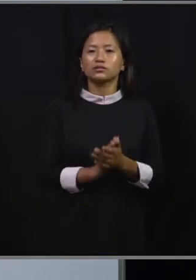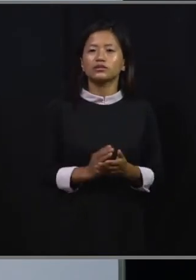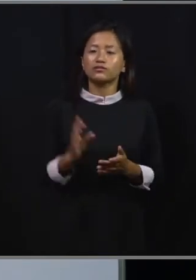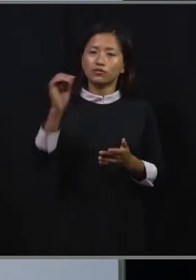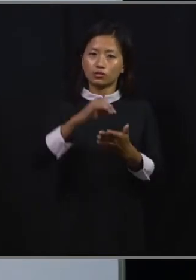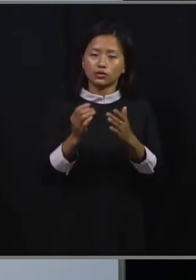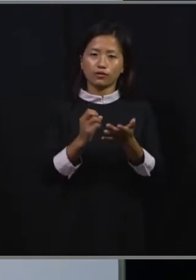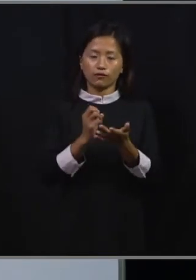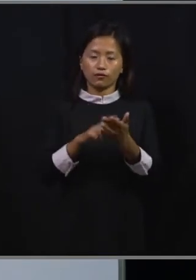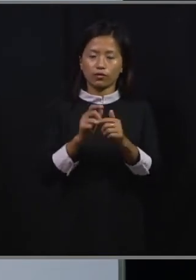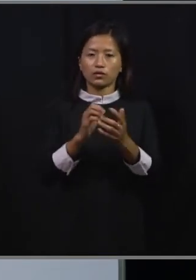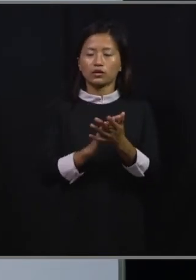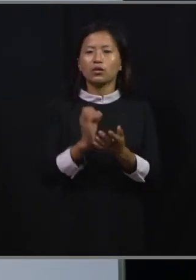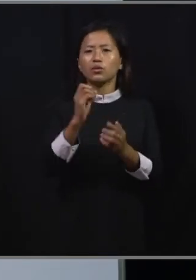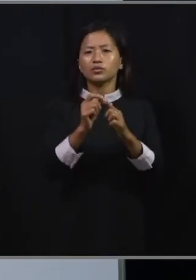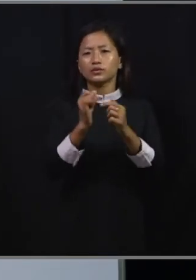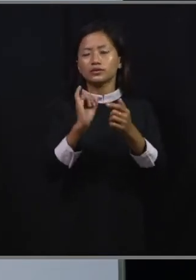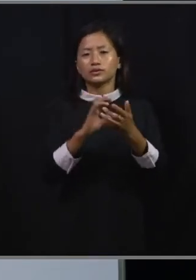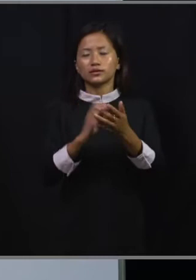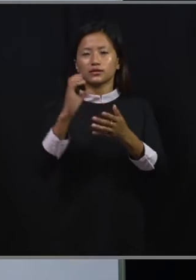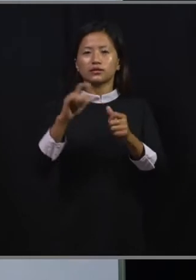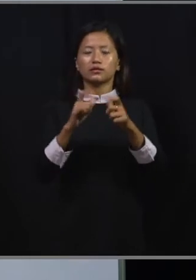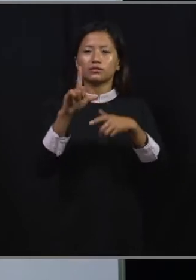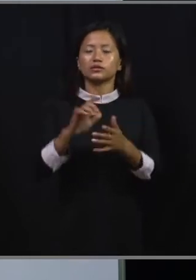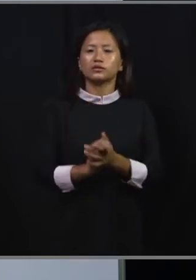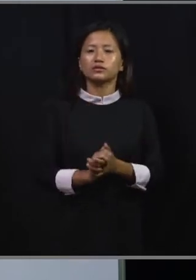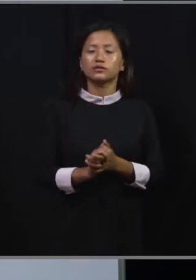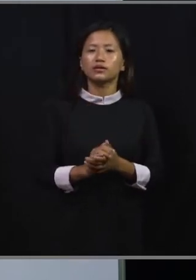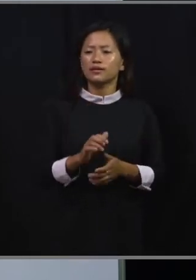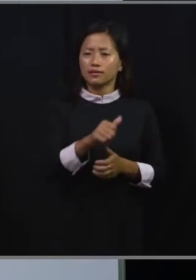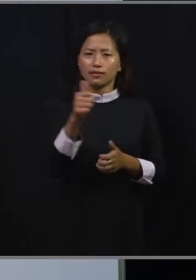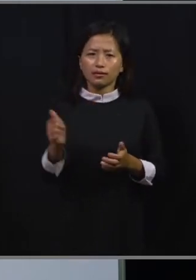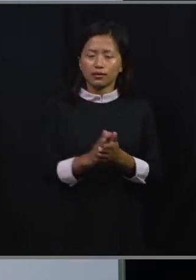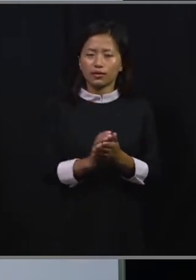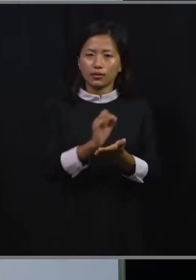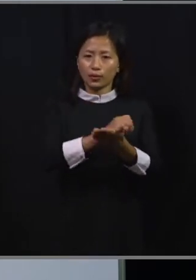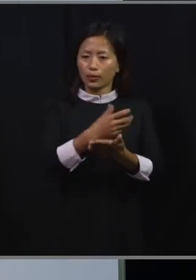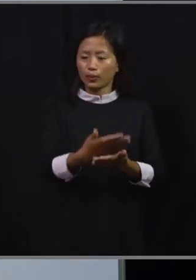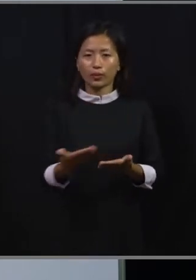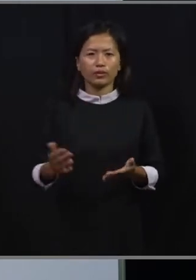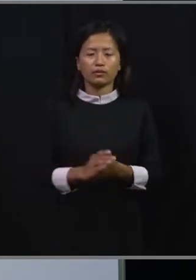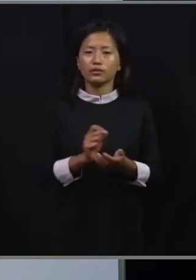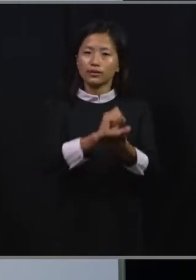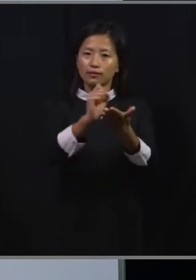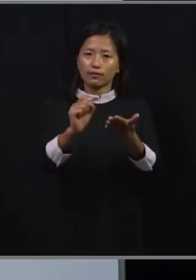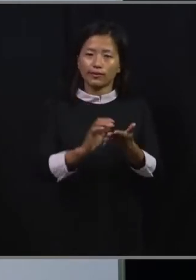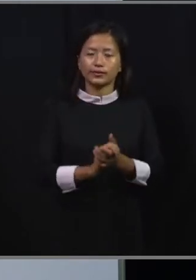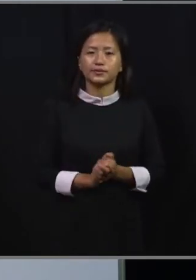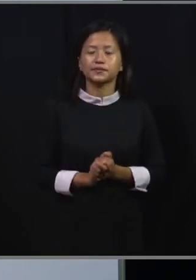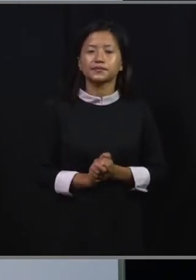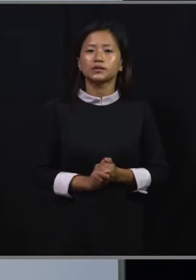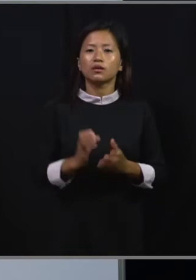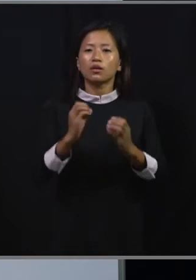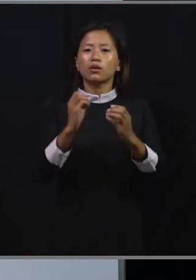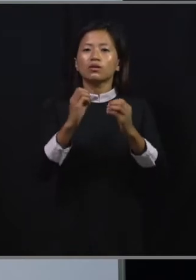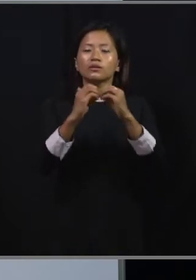focus of the eye lens and the optical center. It may be here, here or here. Okay, right, anywhere. It may be at the pole. Anywhere the object